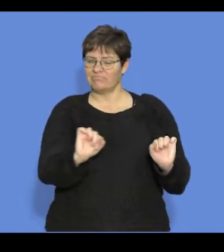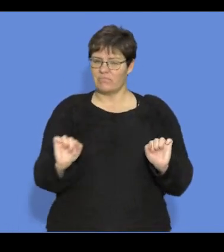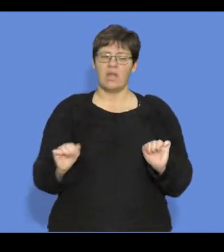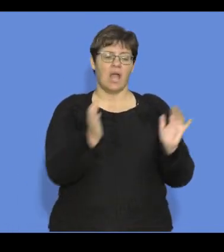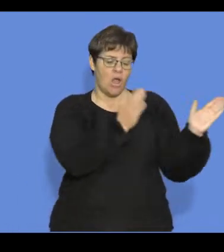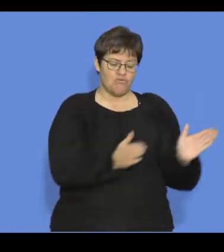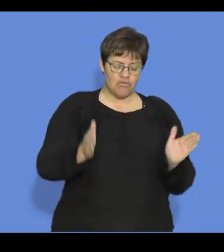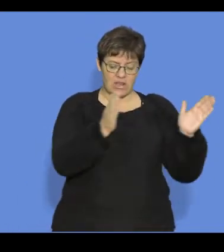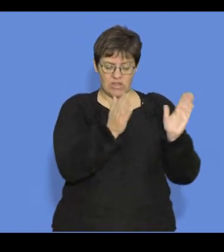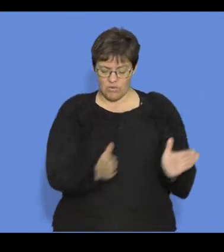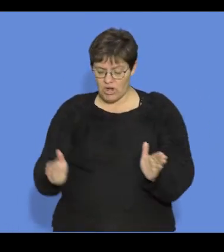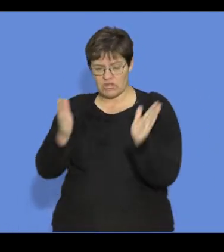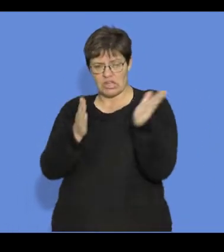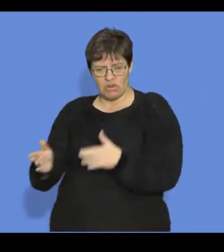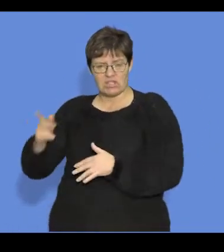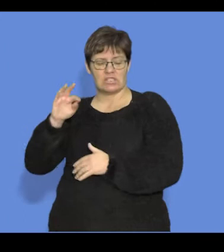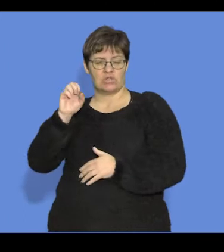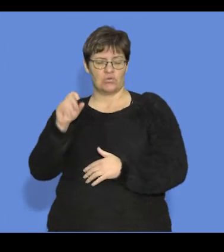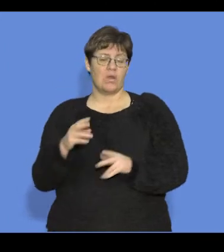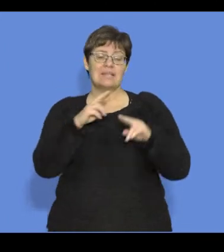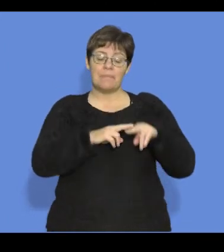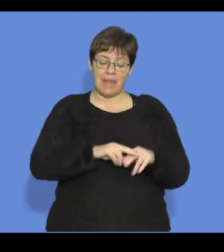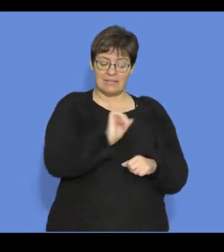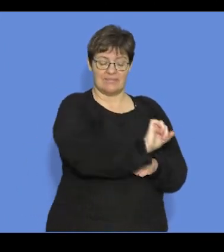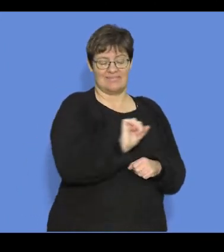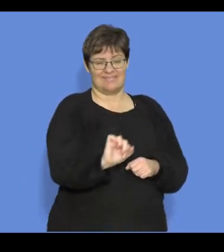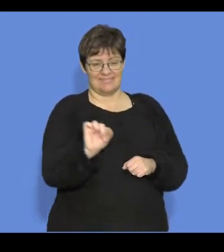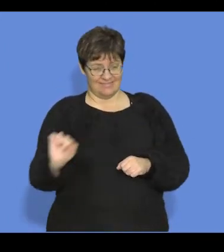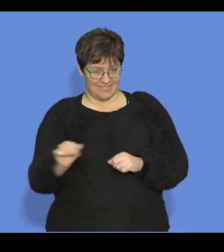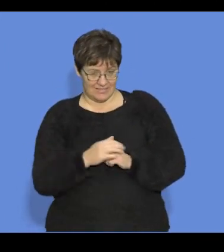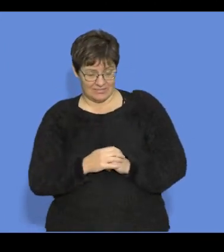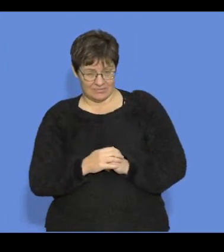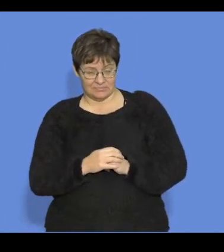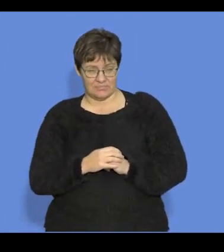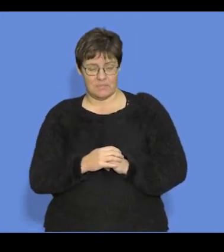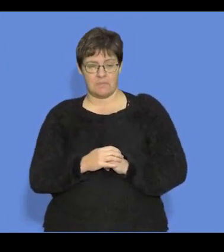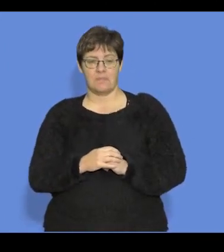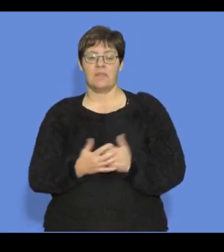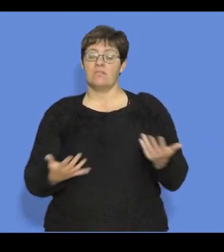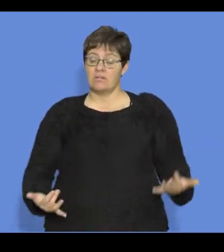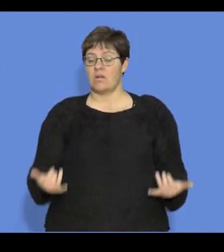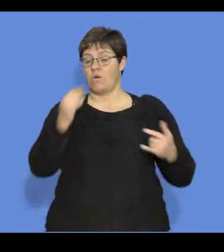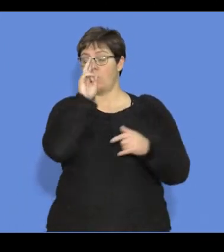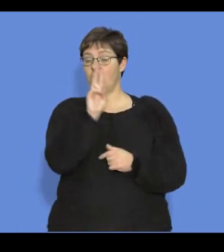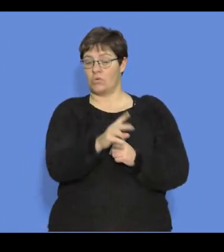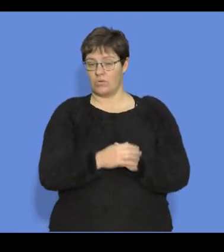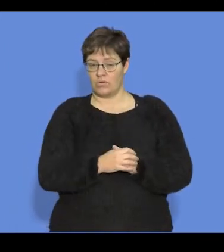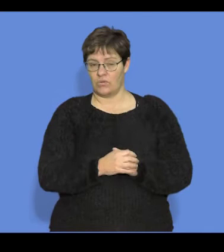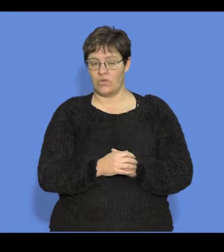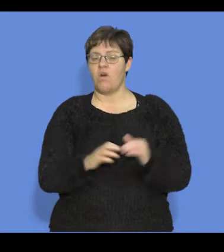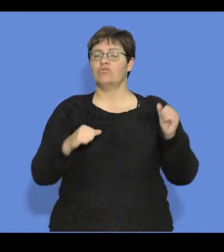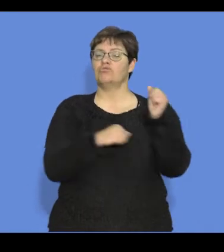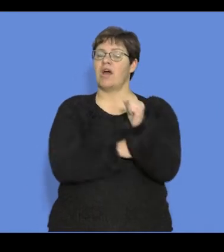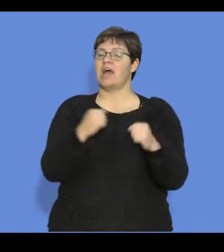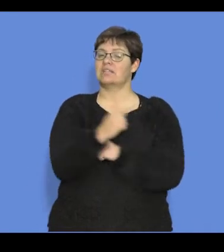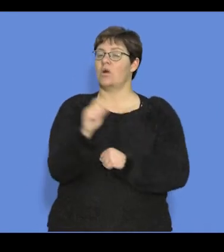tissues depending on the function of that particular part. So what we're going to look at now is the structure